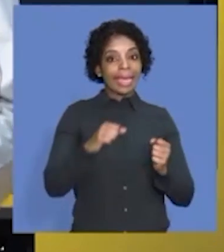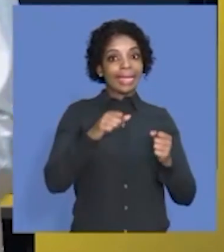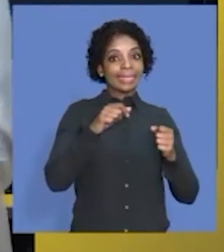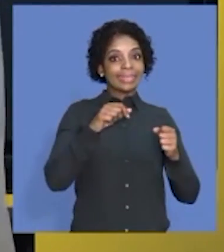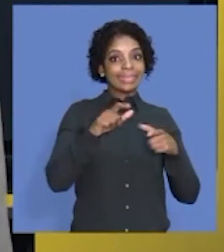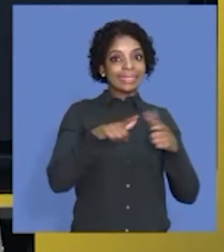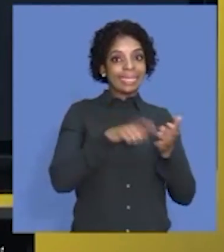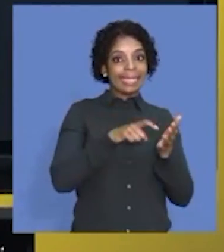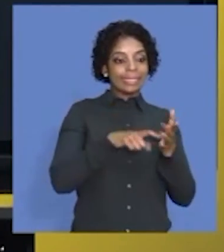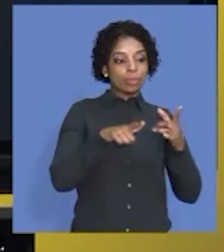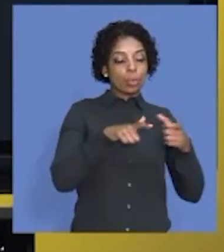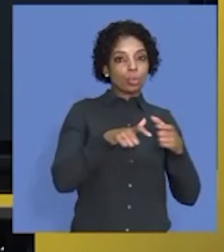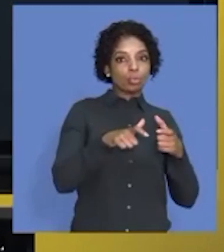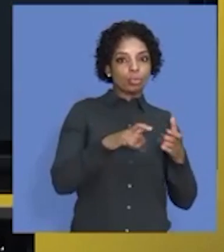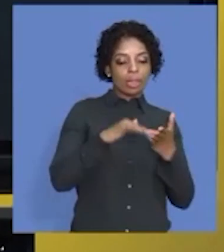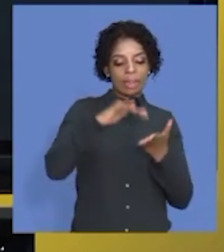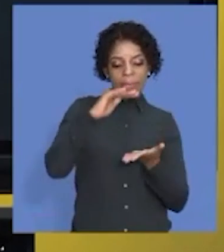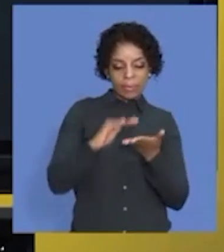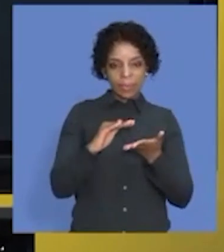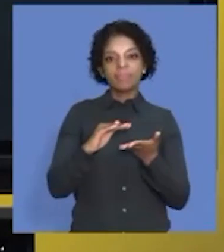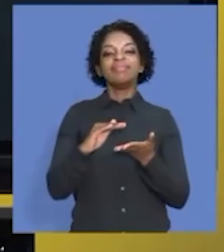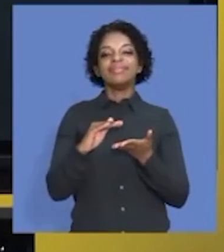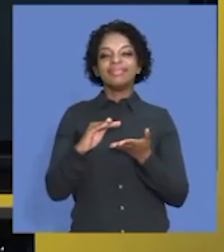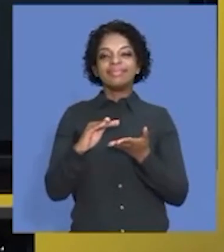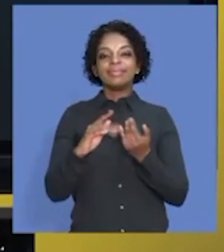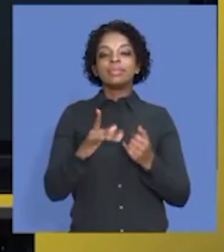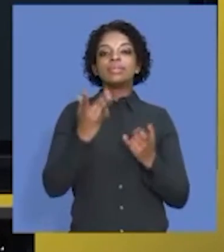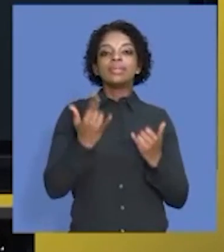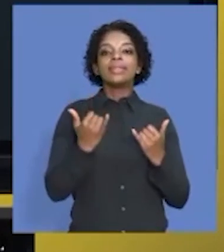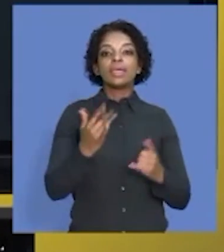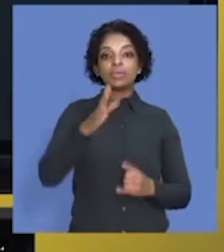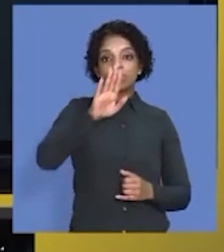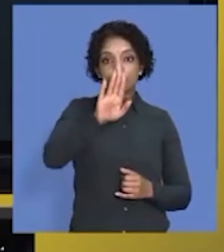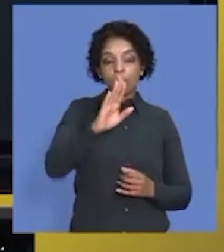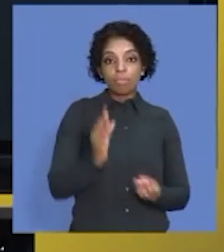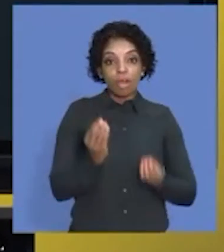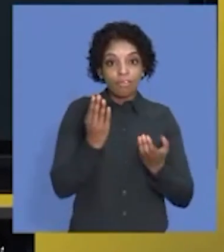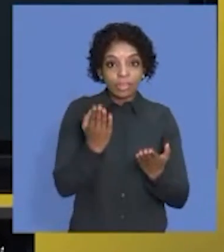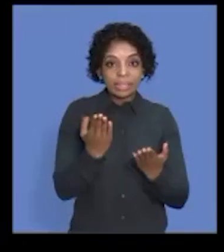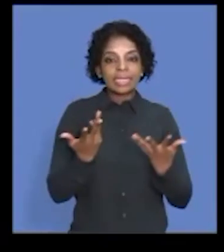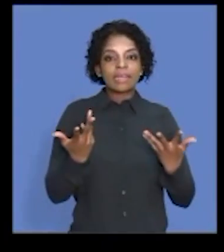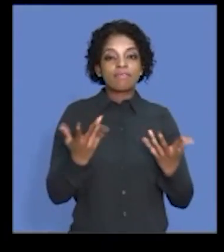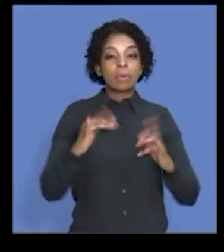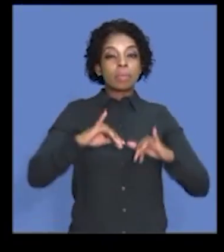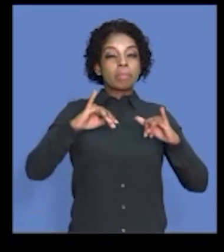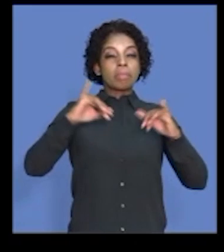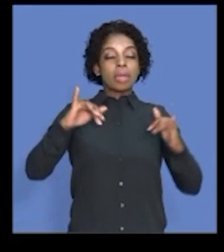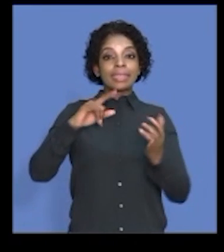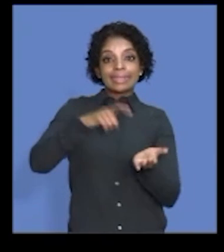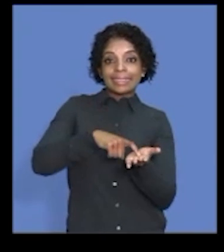you had written off. Right, less your provision for bad debts. Now remember, your new provision is